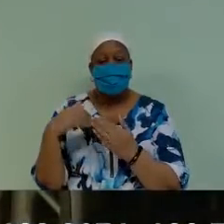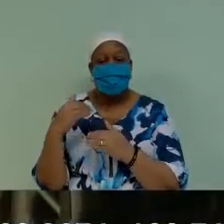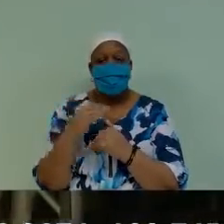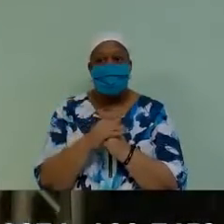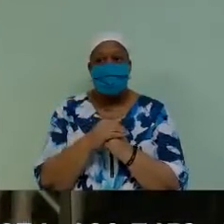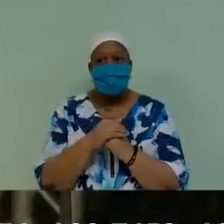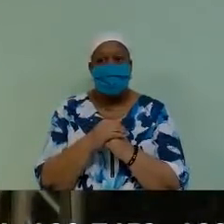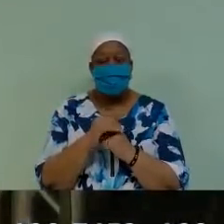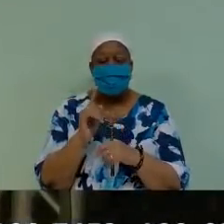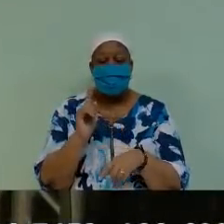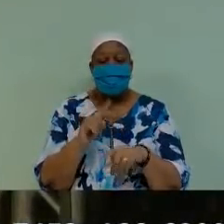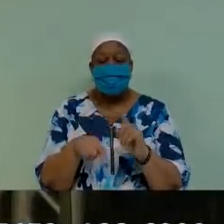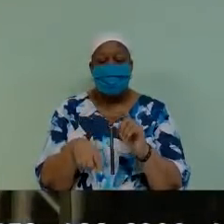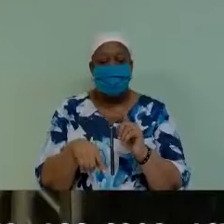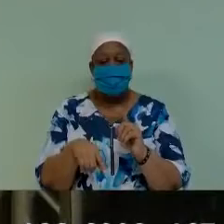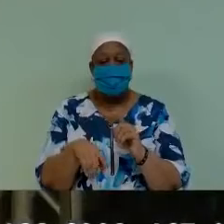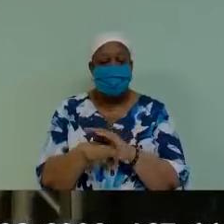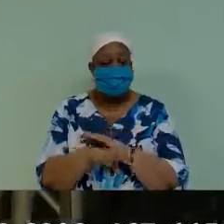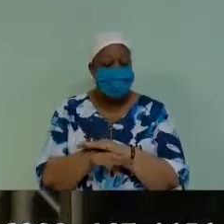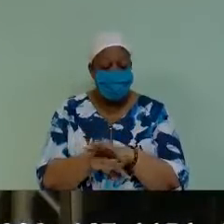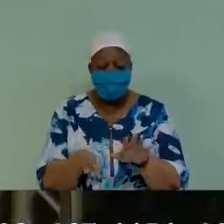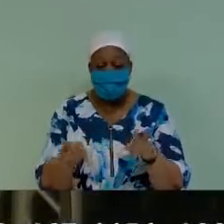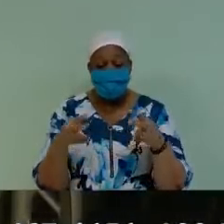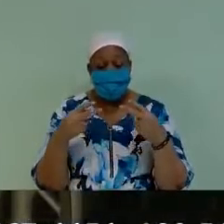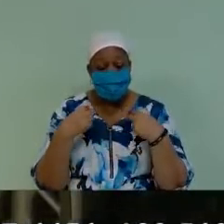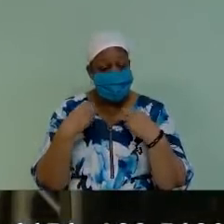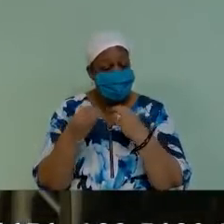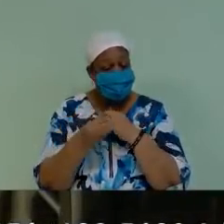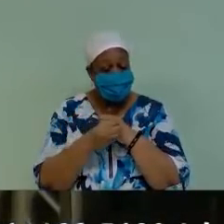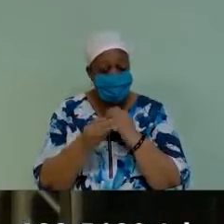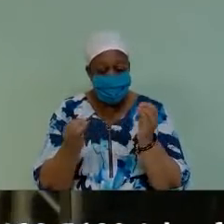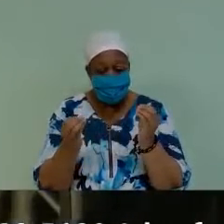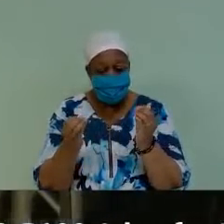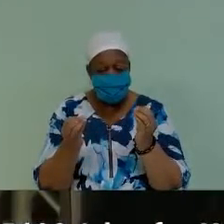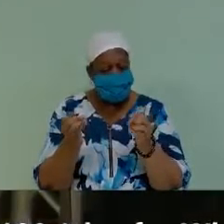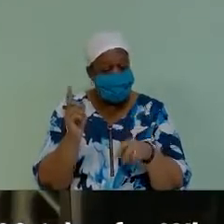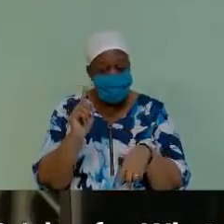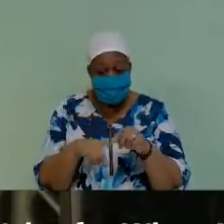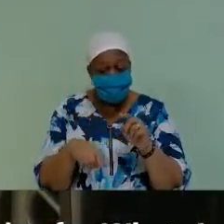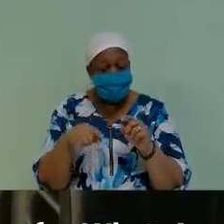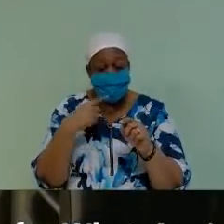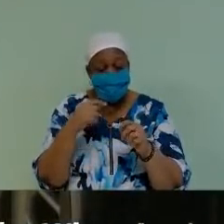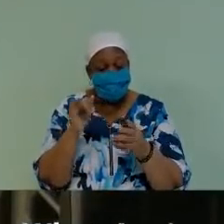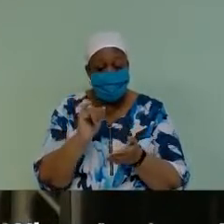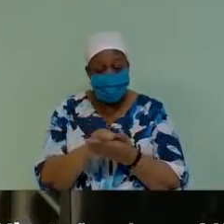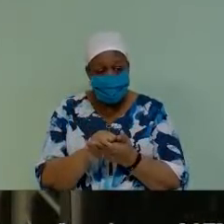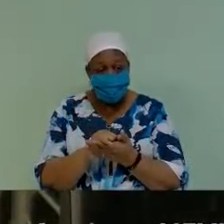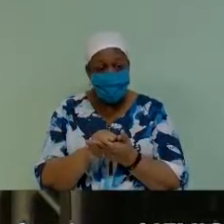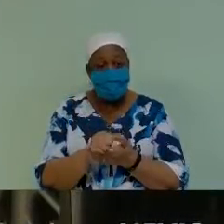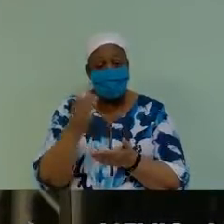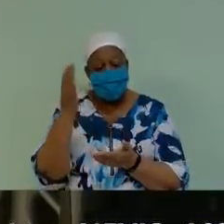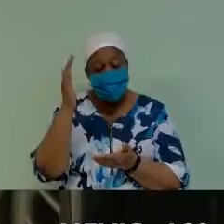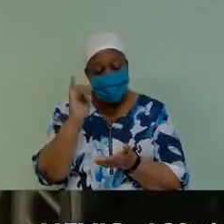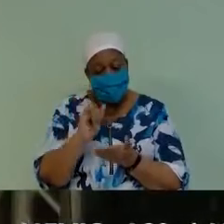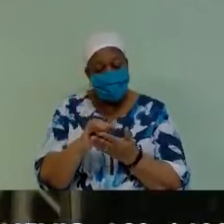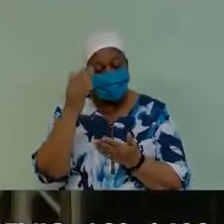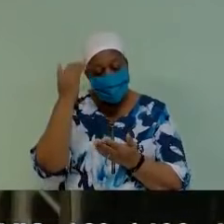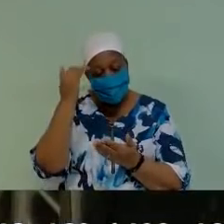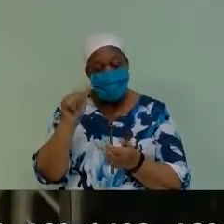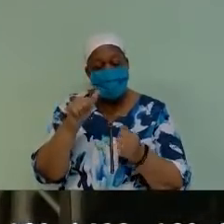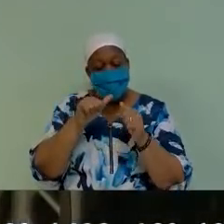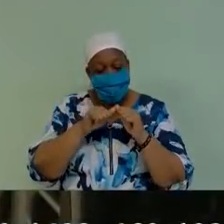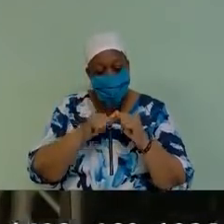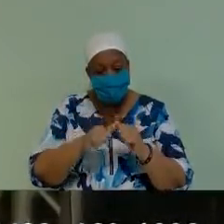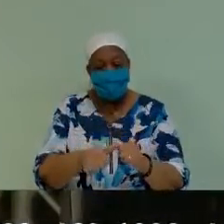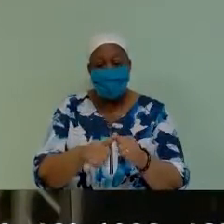on a block and say we do not have a case in St. Kitts and Nevis, and that's why we continue active